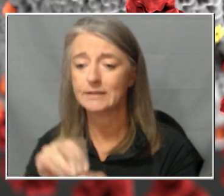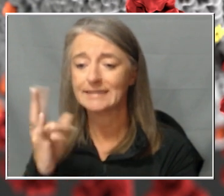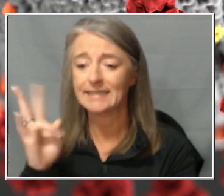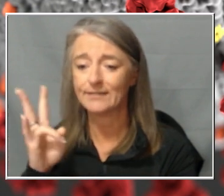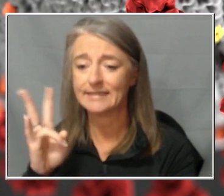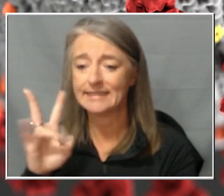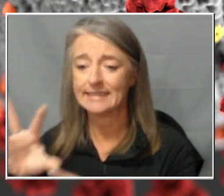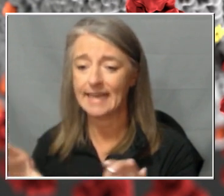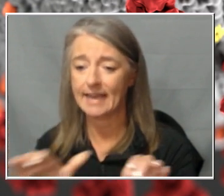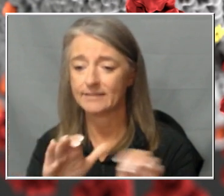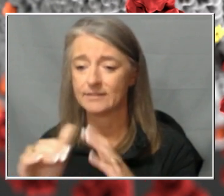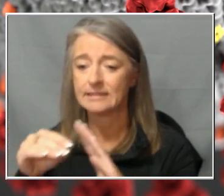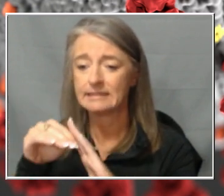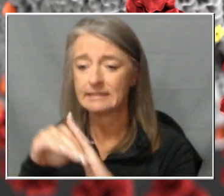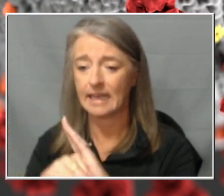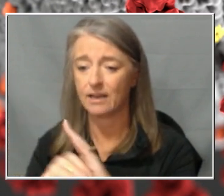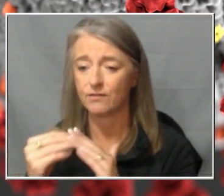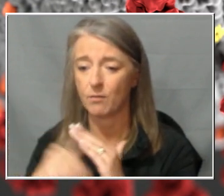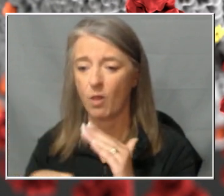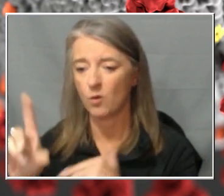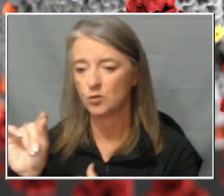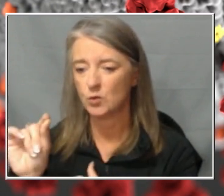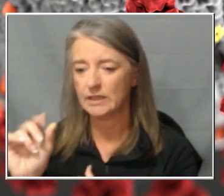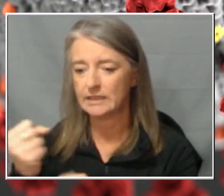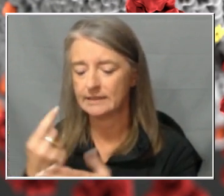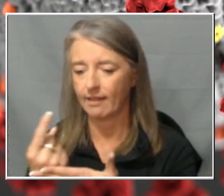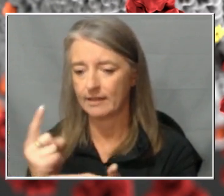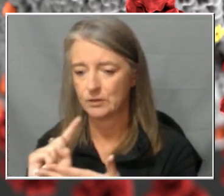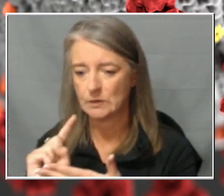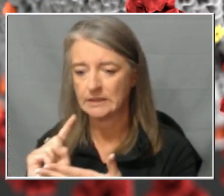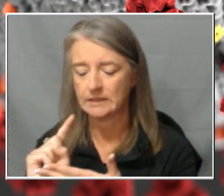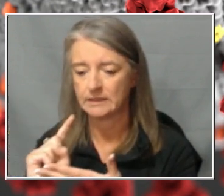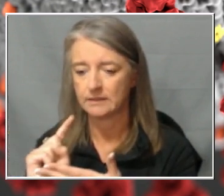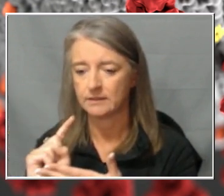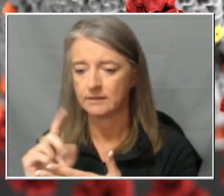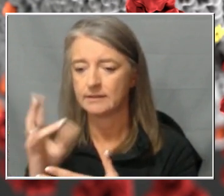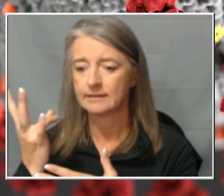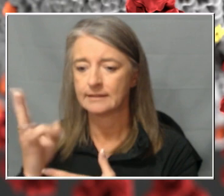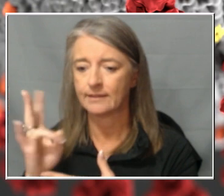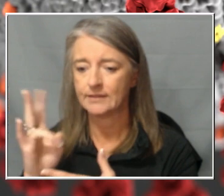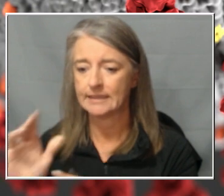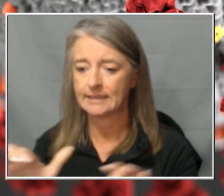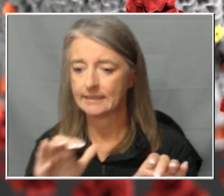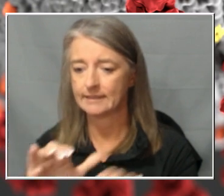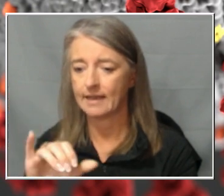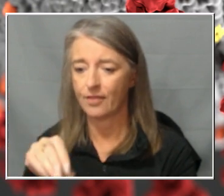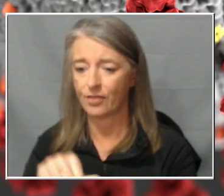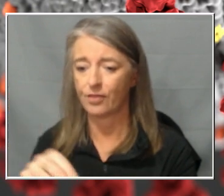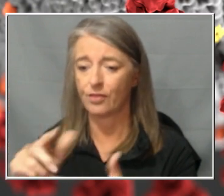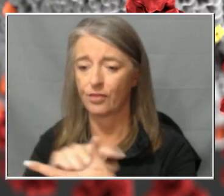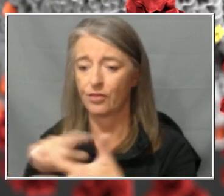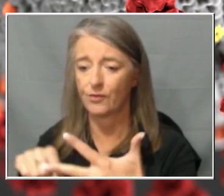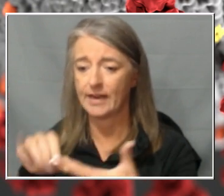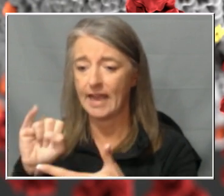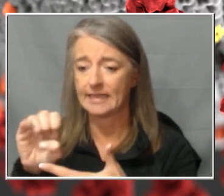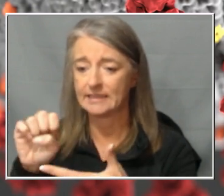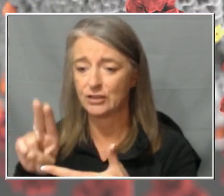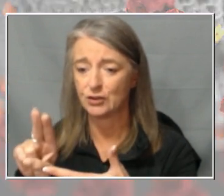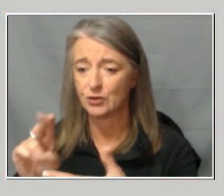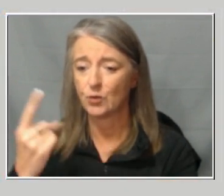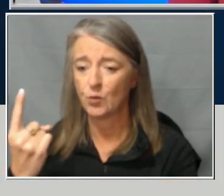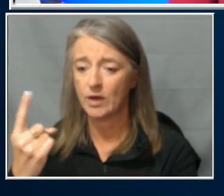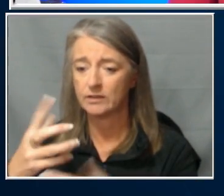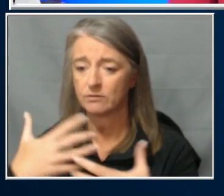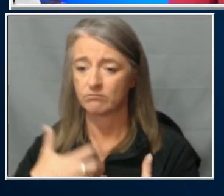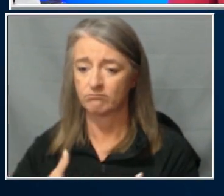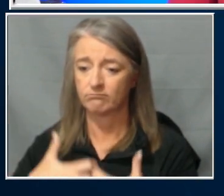down from the low 20s last week. Of those 17 active, 3 in the ICU and 1 on the ventilator as well. All right, Hawk, new